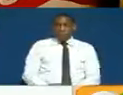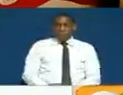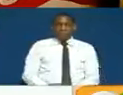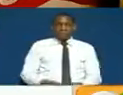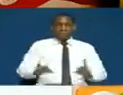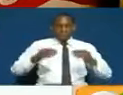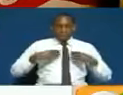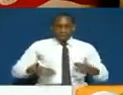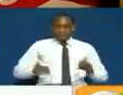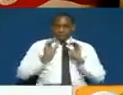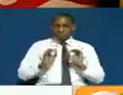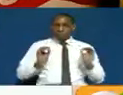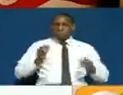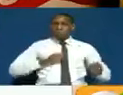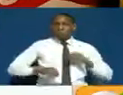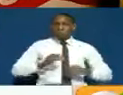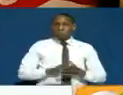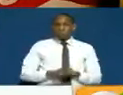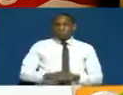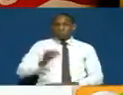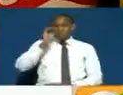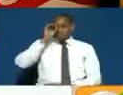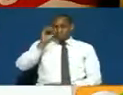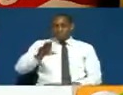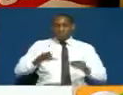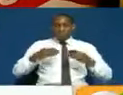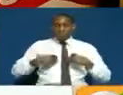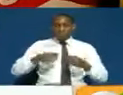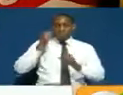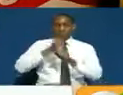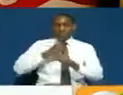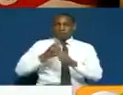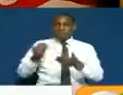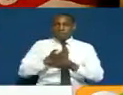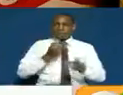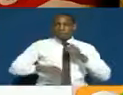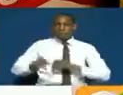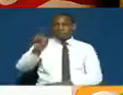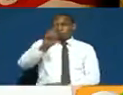Zero tolerance to corruption, or zero tolerance to the fight against